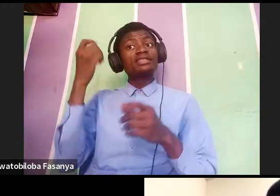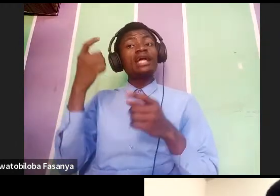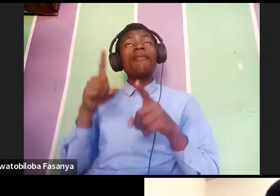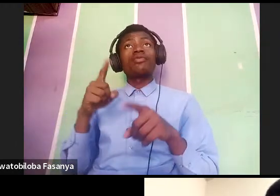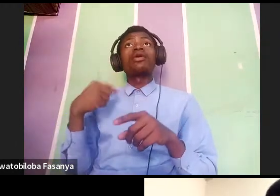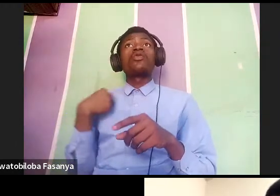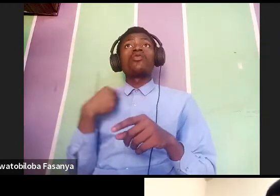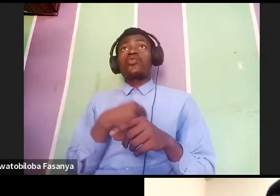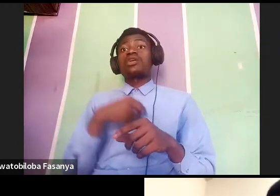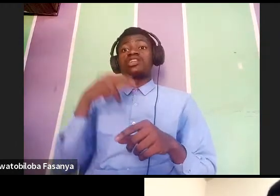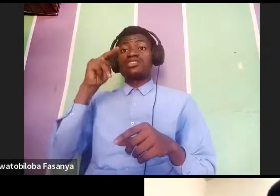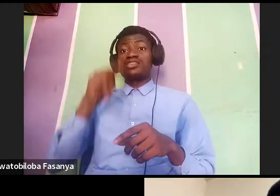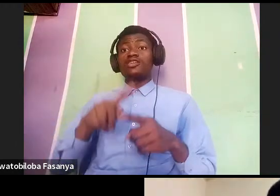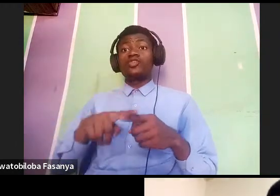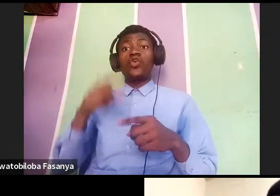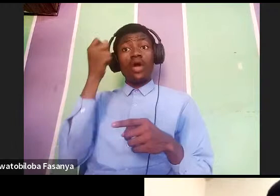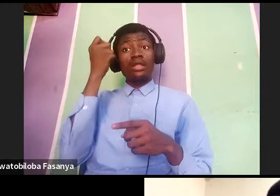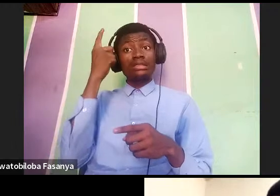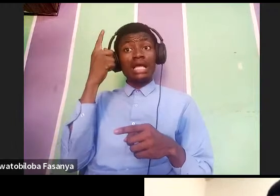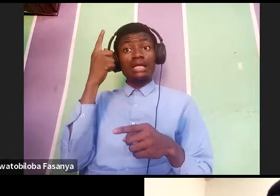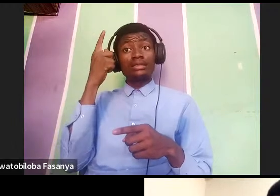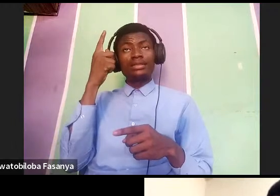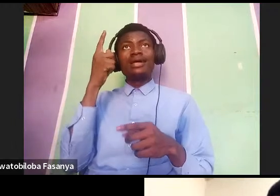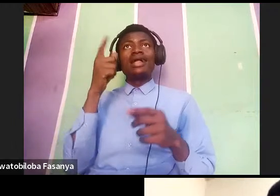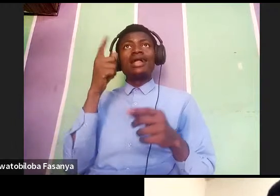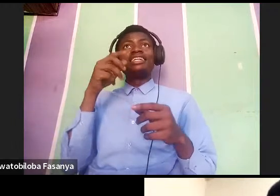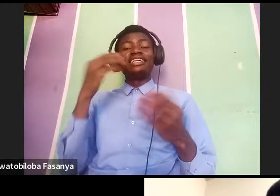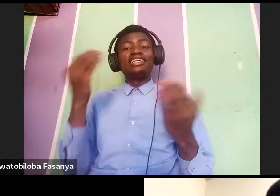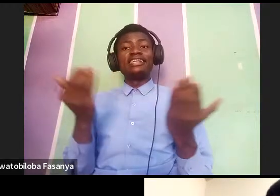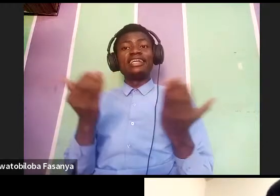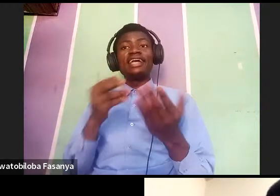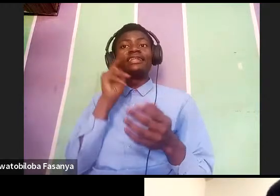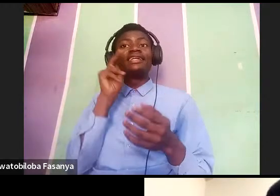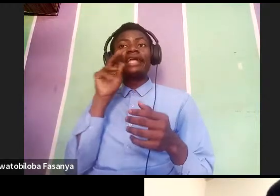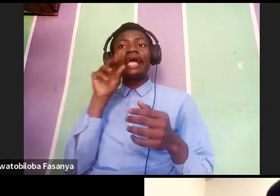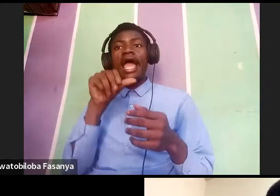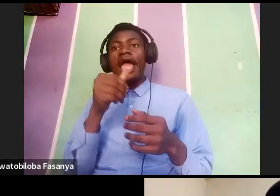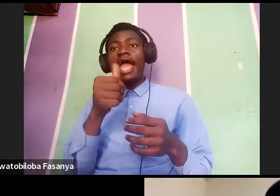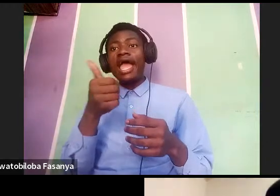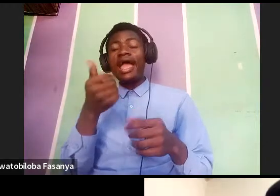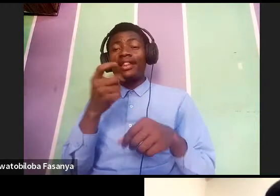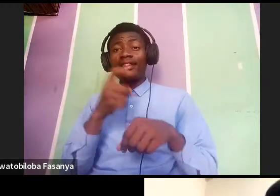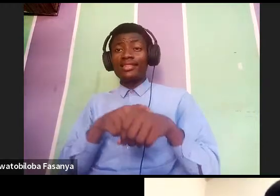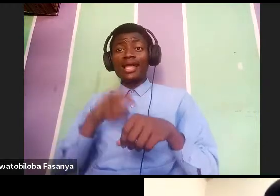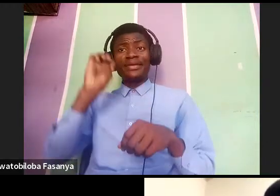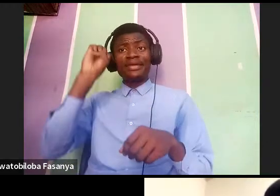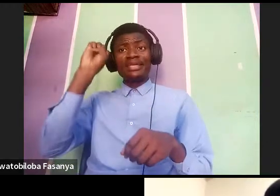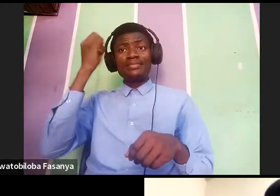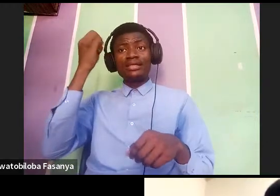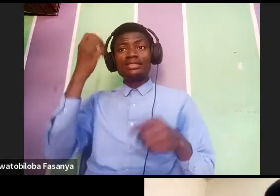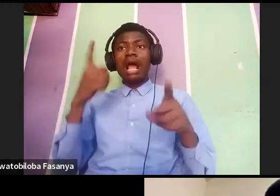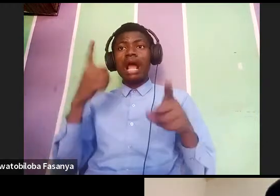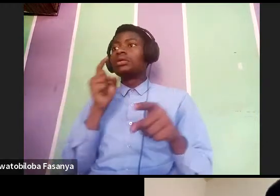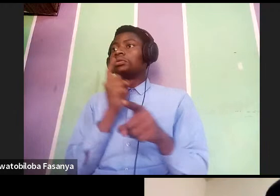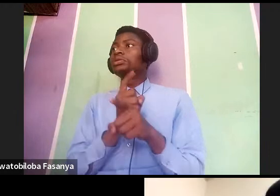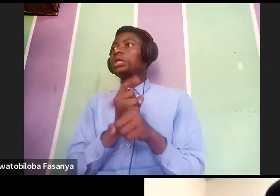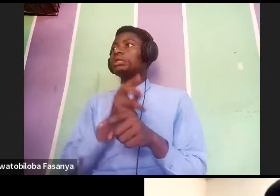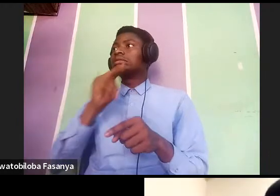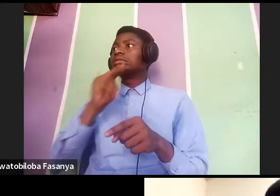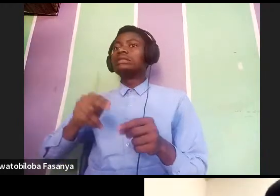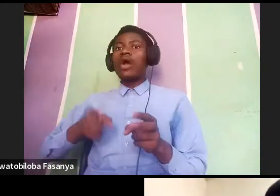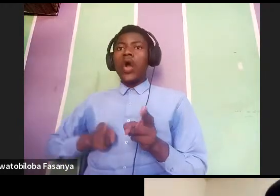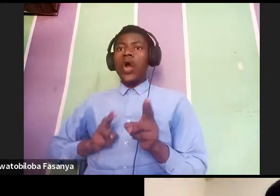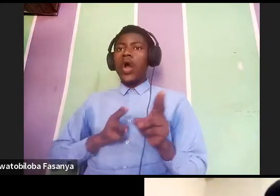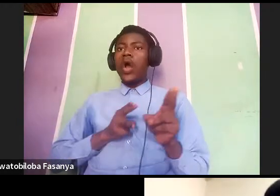happen, we need to probably want to rush our relatives or all our staffs to the hospital. We don't actually wait